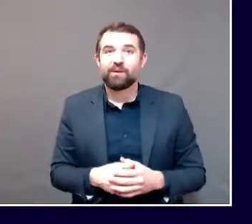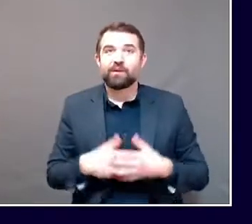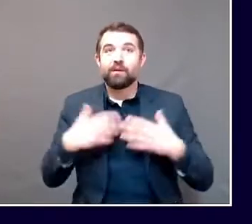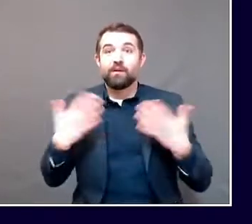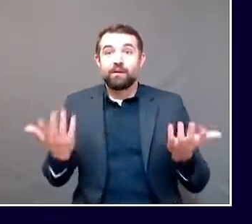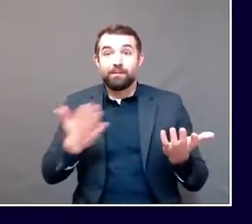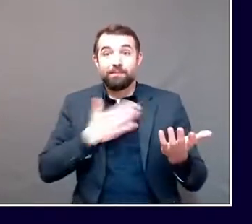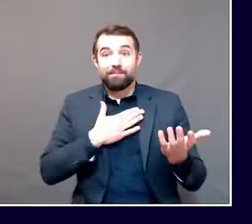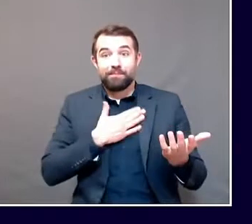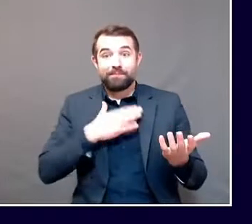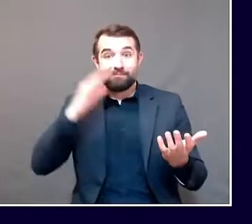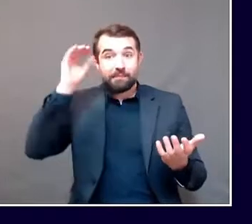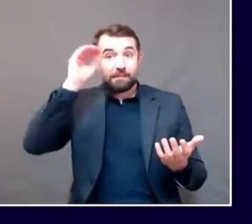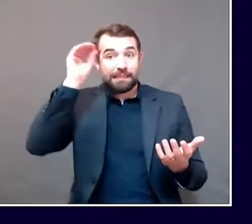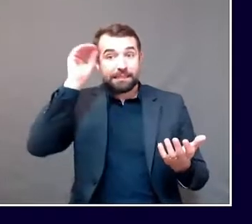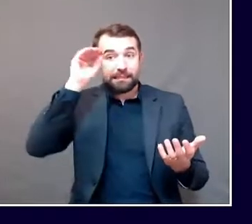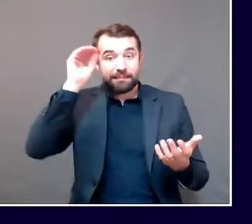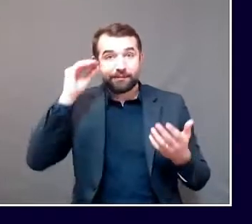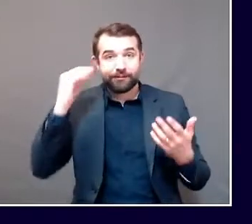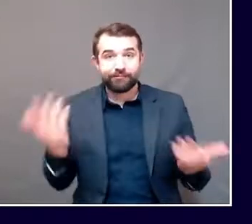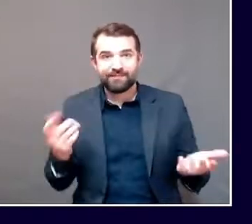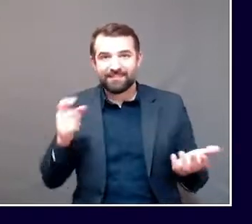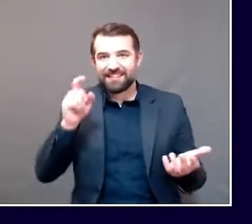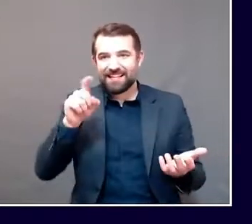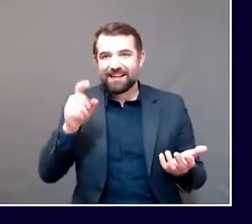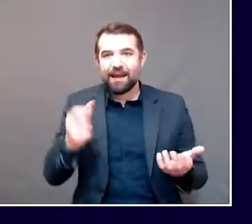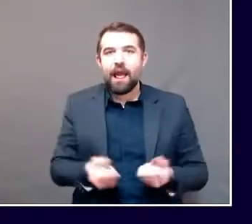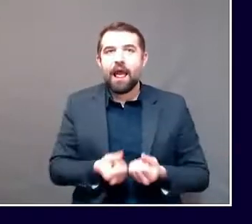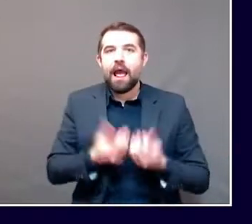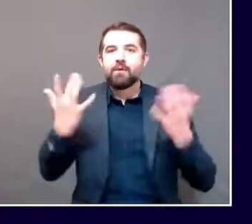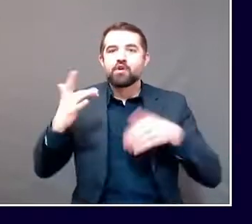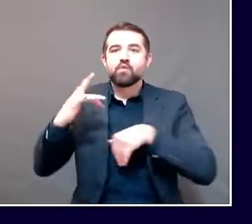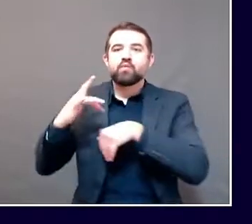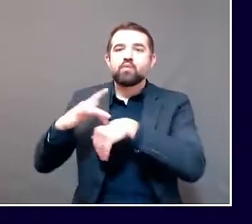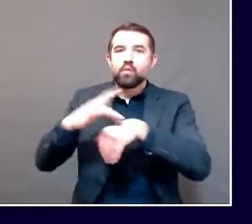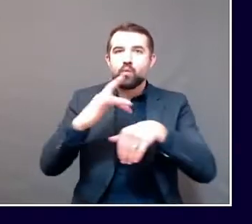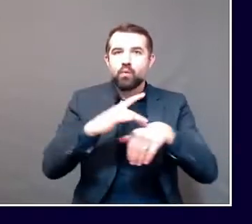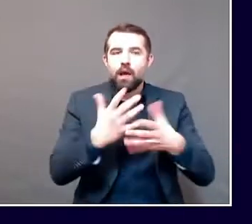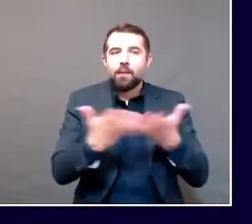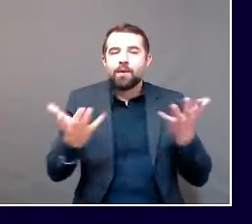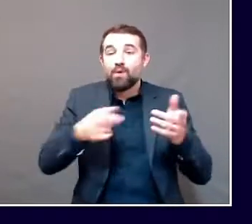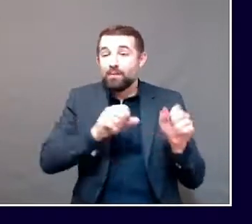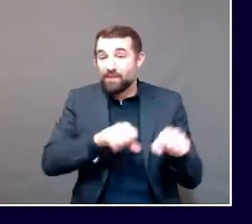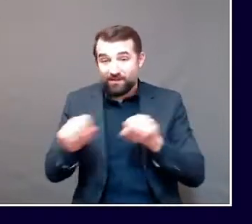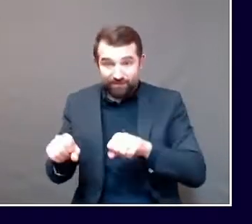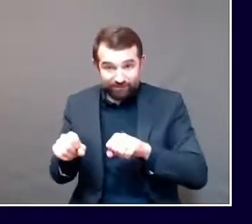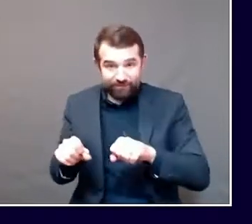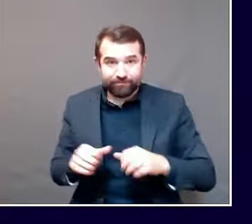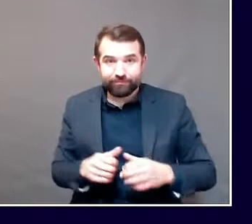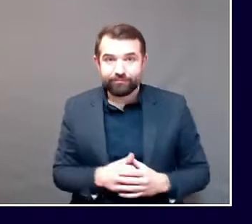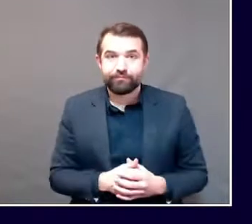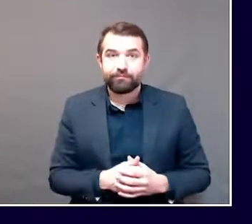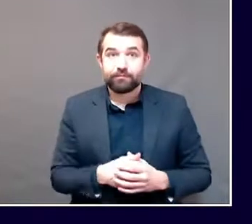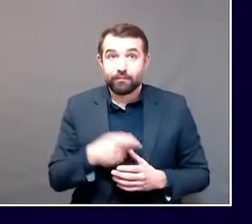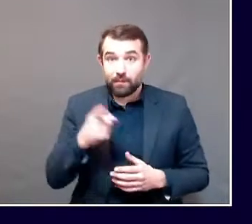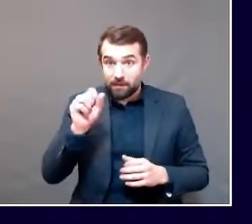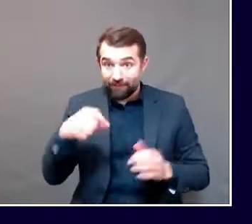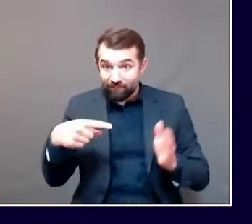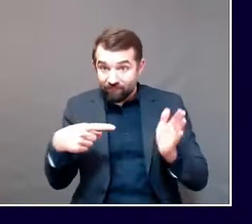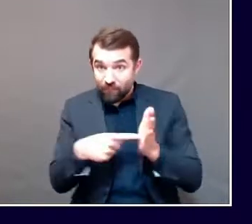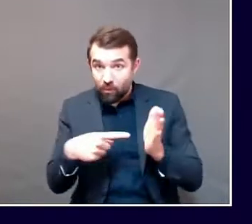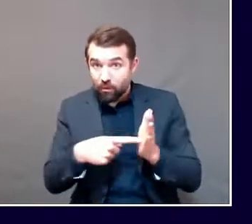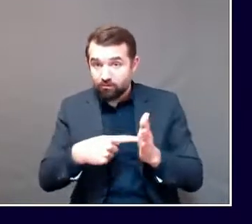swim lanes open at once. If that test is one that is financially feasible for you, and the benefit of being